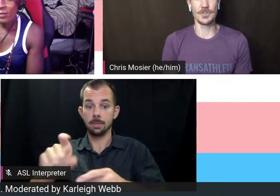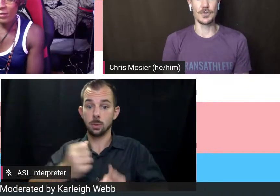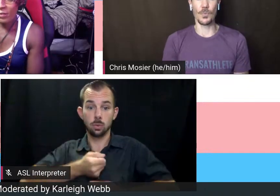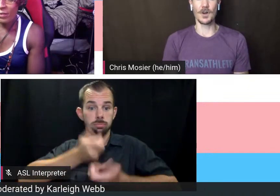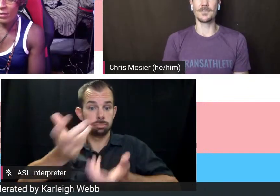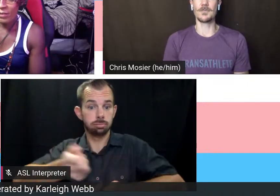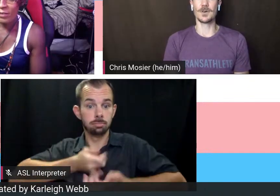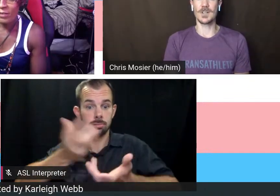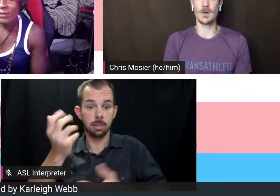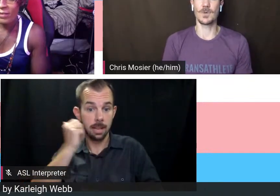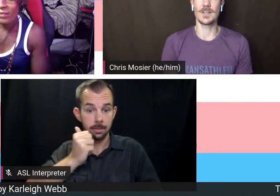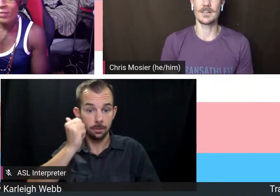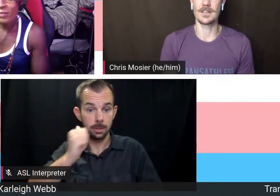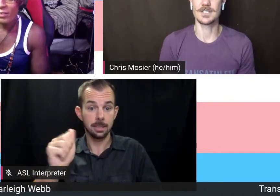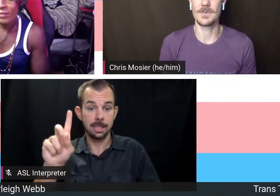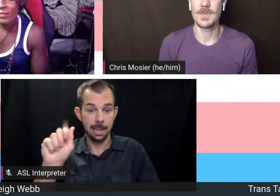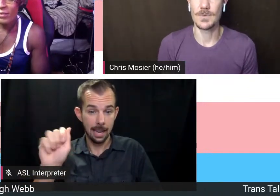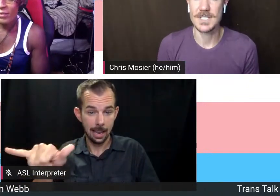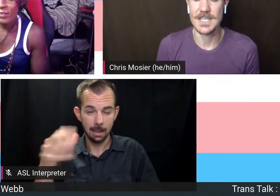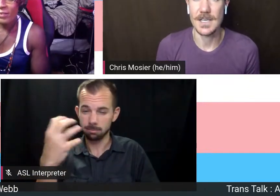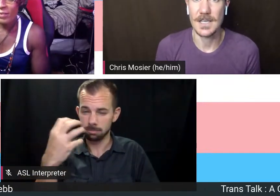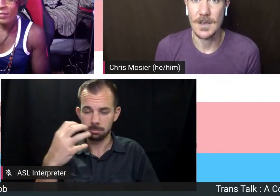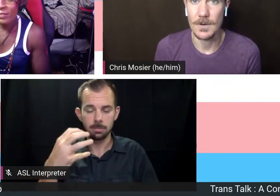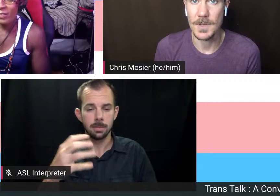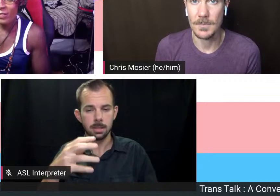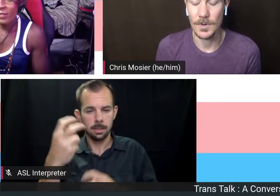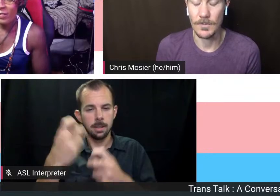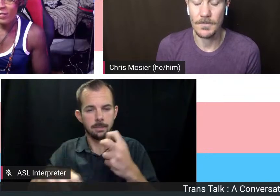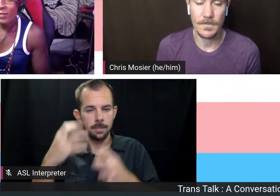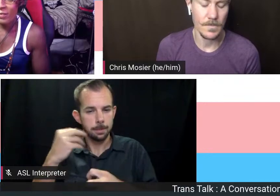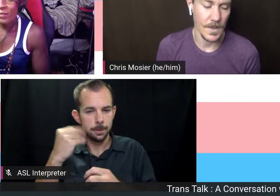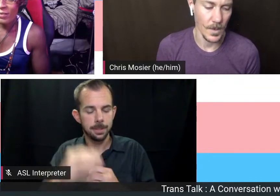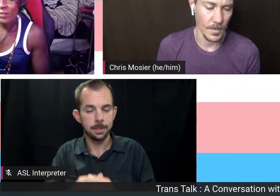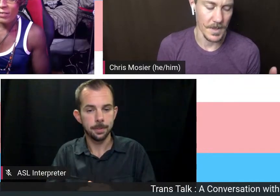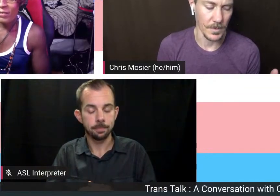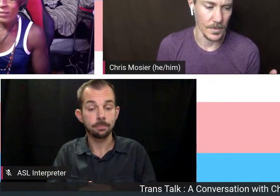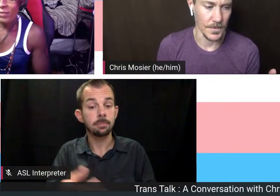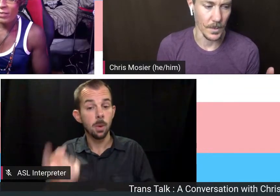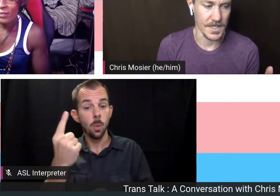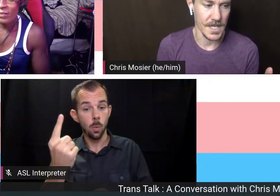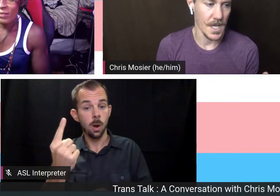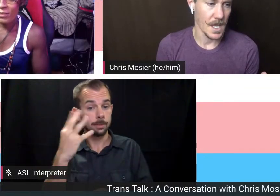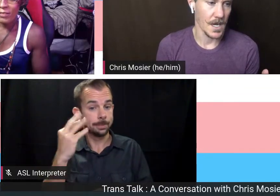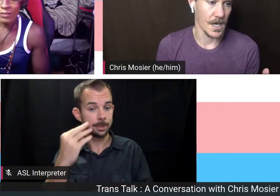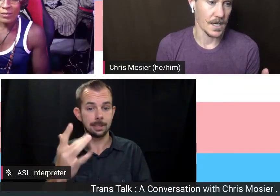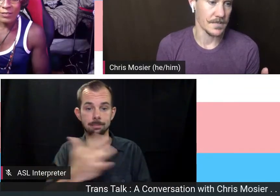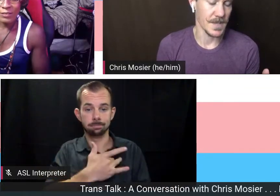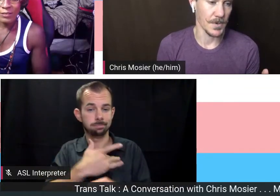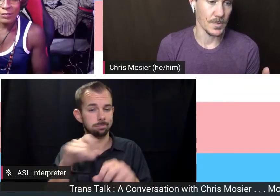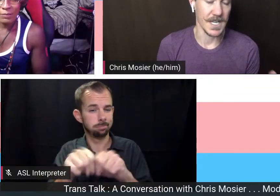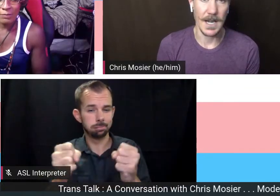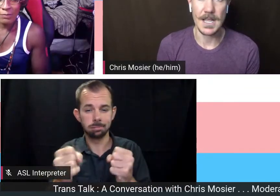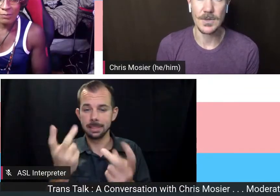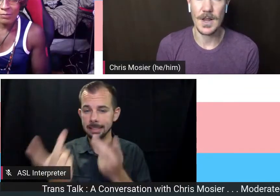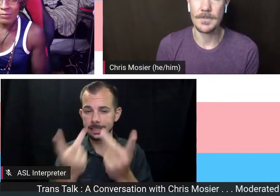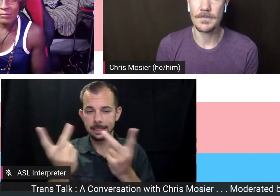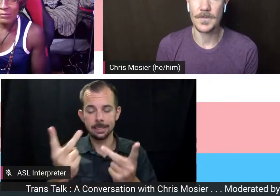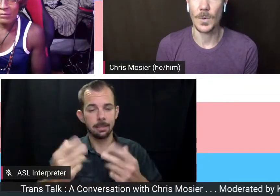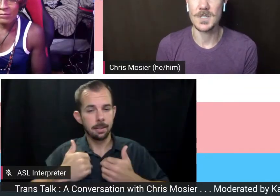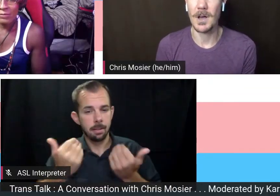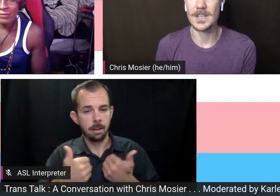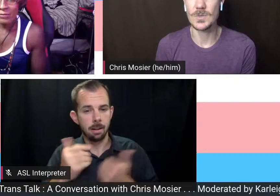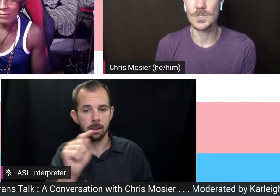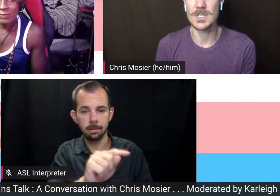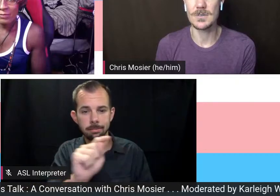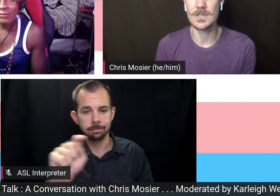I'll just share with you, one of the most heartbreaking things for me was seeing young people. And there was someone who was in 8th grade,